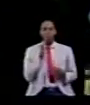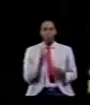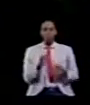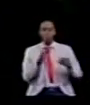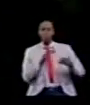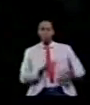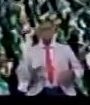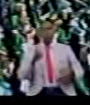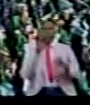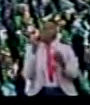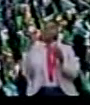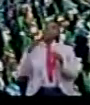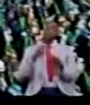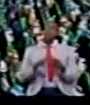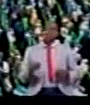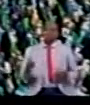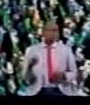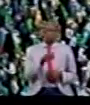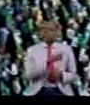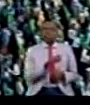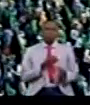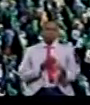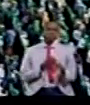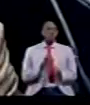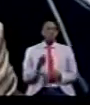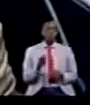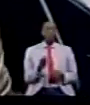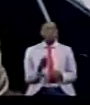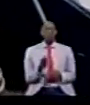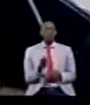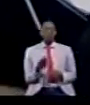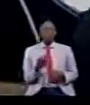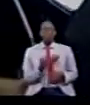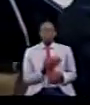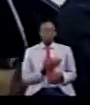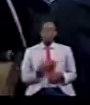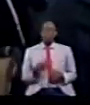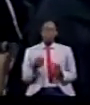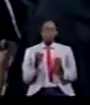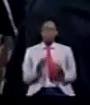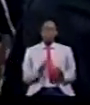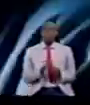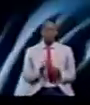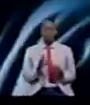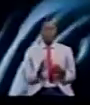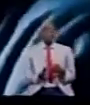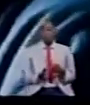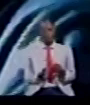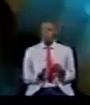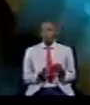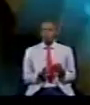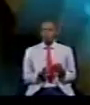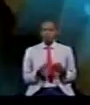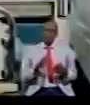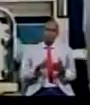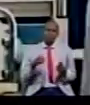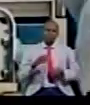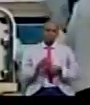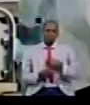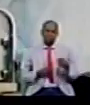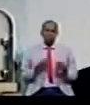God always make a way around it. And so that's what tonight, by the grace of God, the Lord is leading